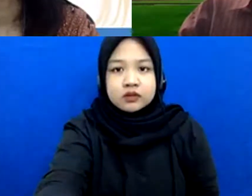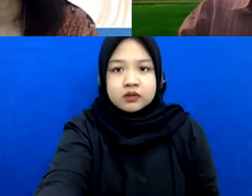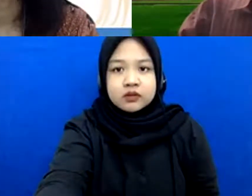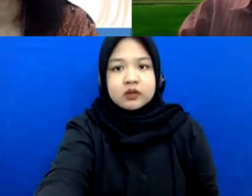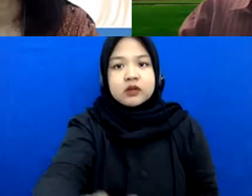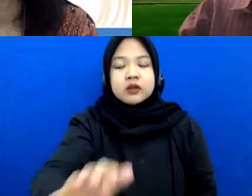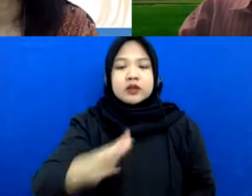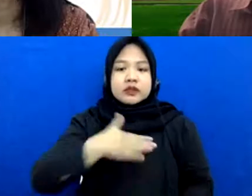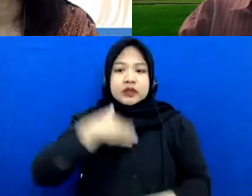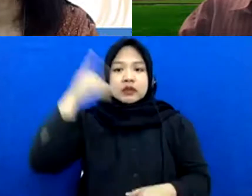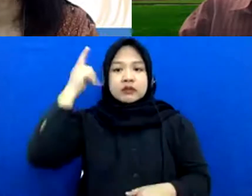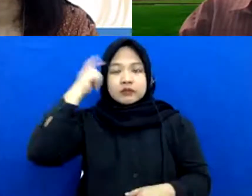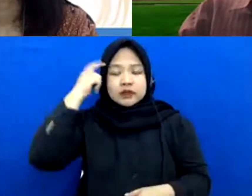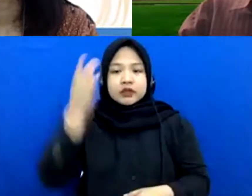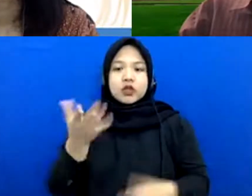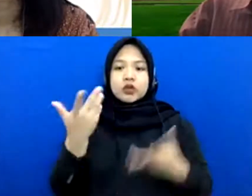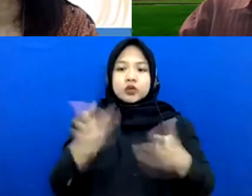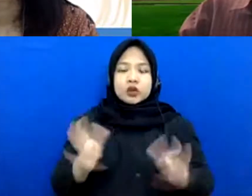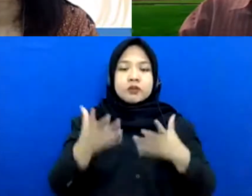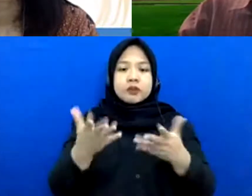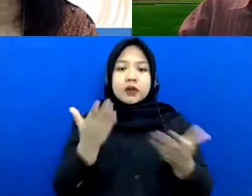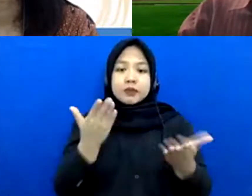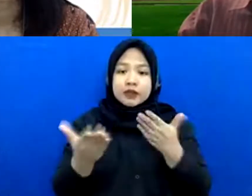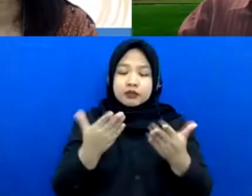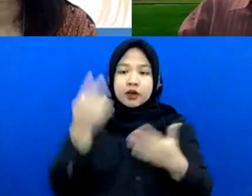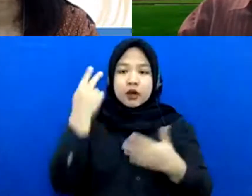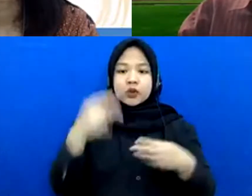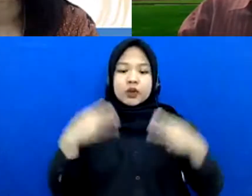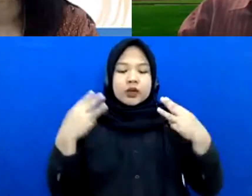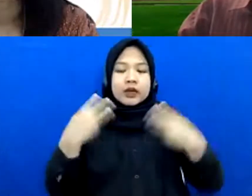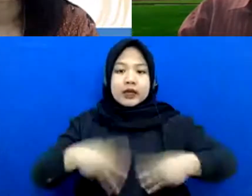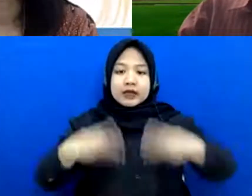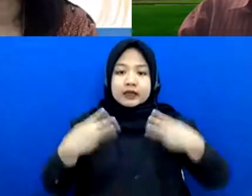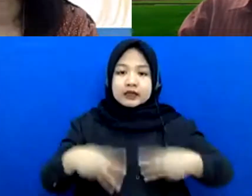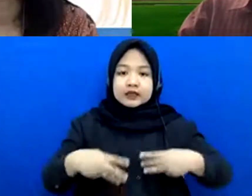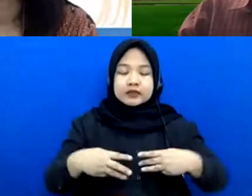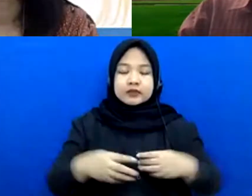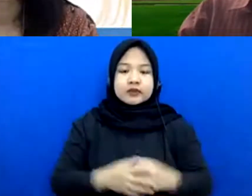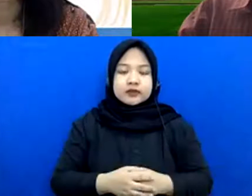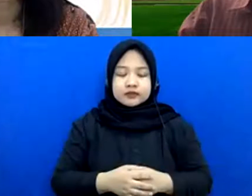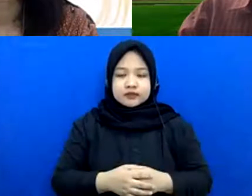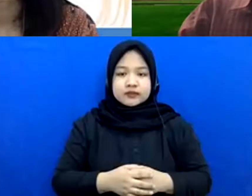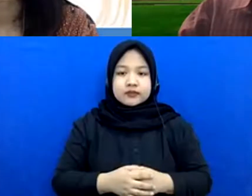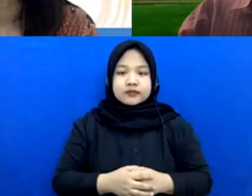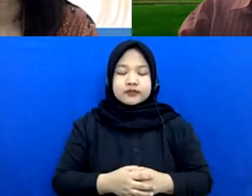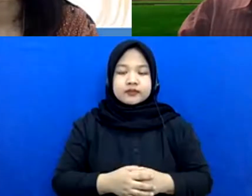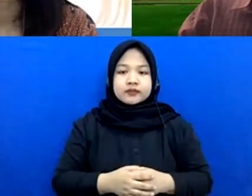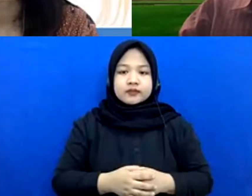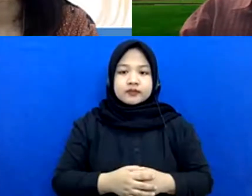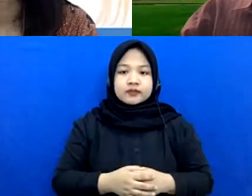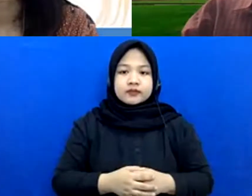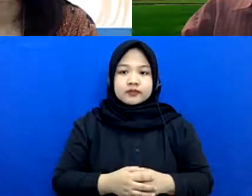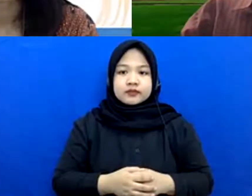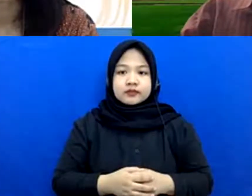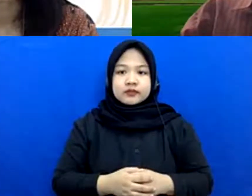think you've given good consideration to the ethical side of this. From